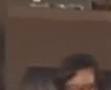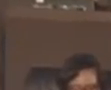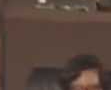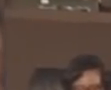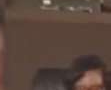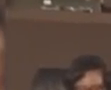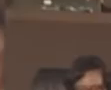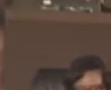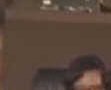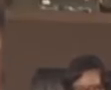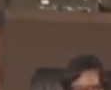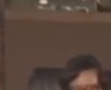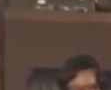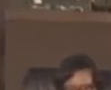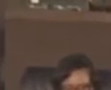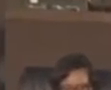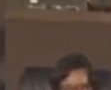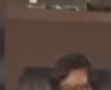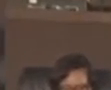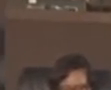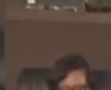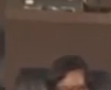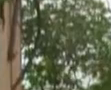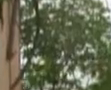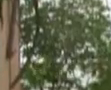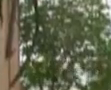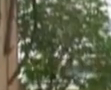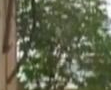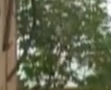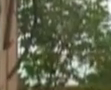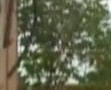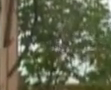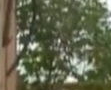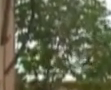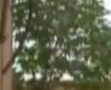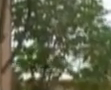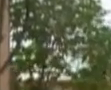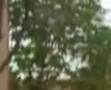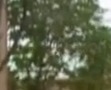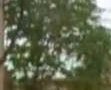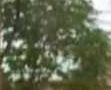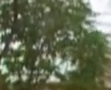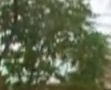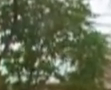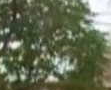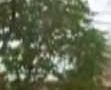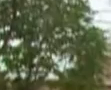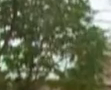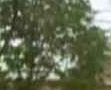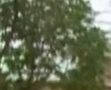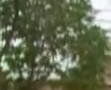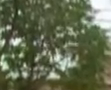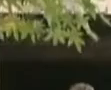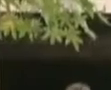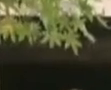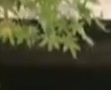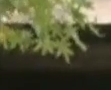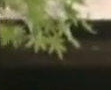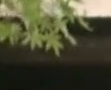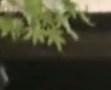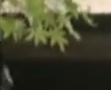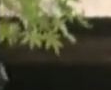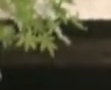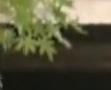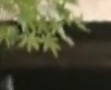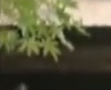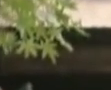off about his pending extradition request to the U.S. The commissioners also ruled that the public broadcast by Prime